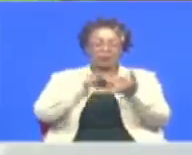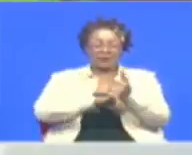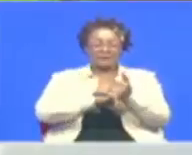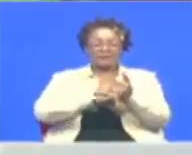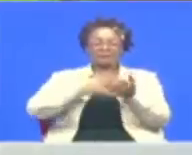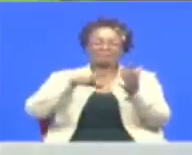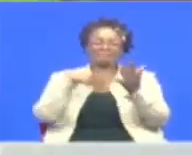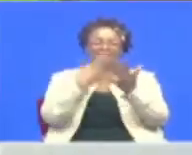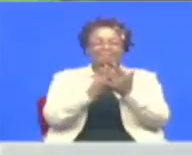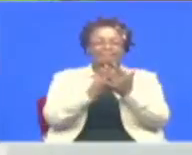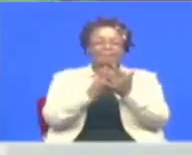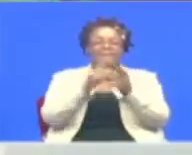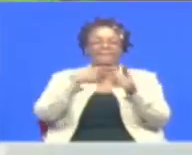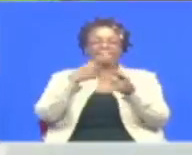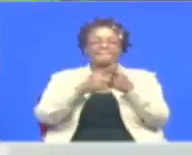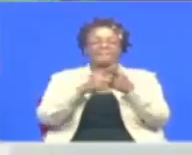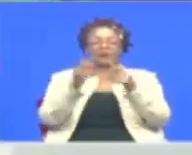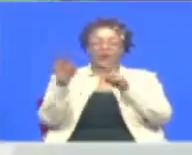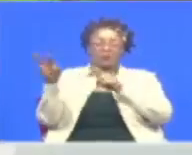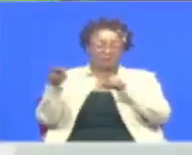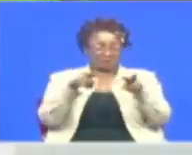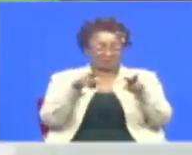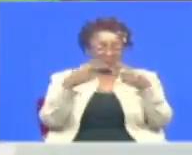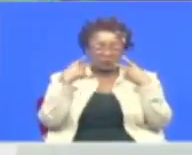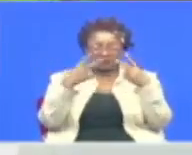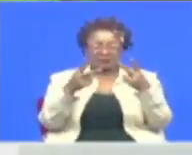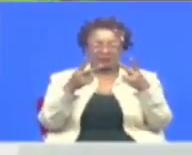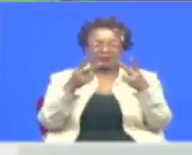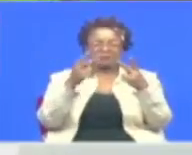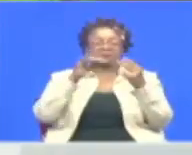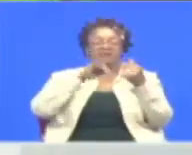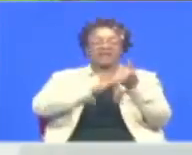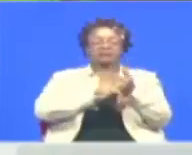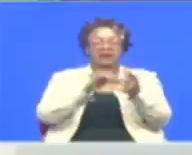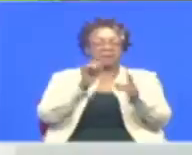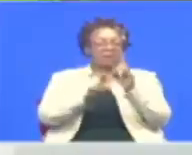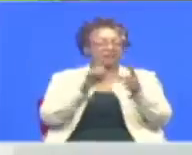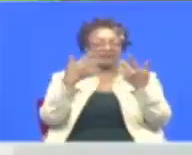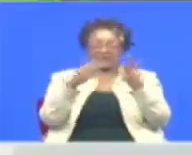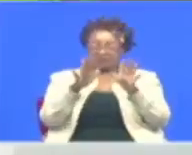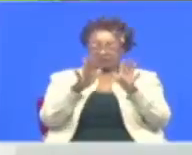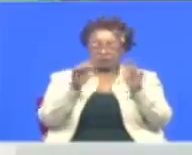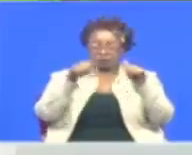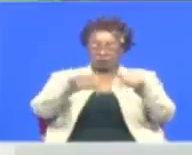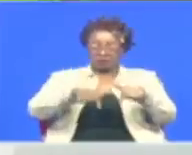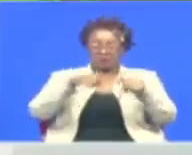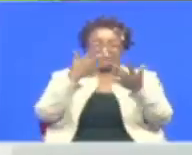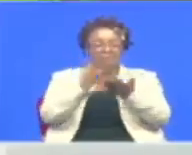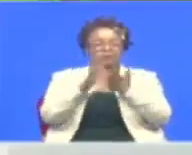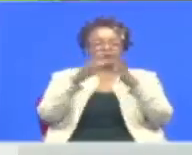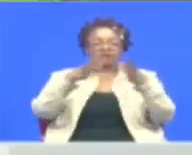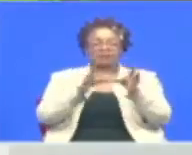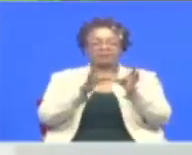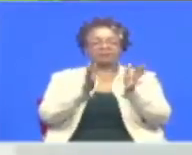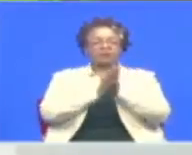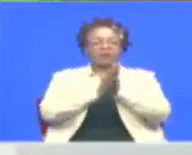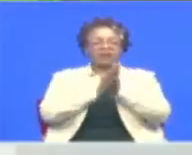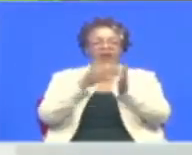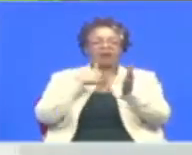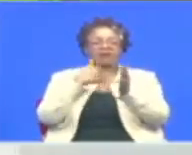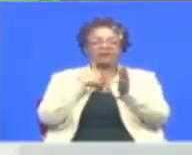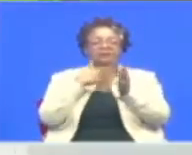detention and only brought out to witness the remainder of her husband's burnt remains. Today, despite being part of the family with a decorated father,